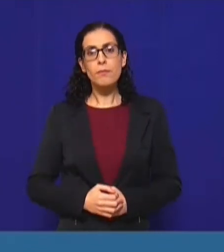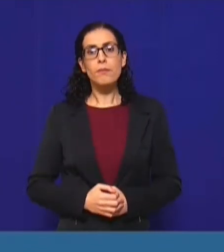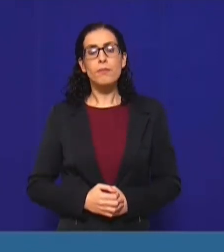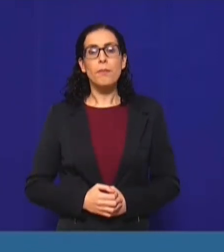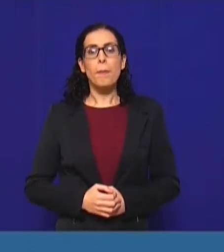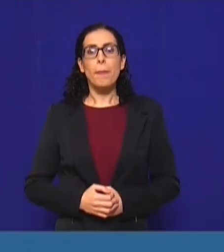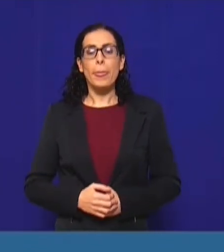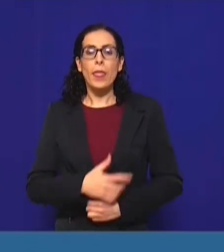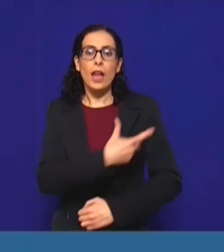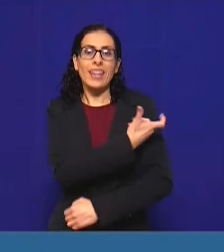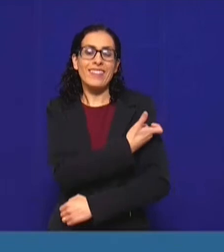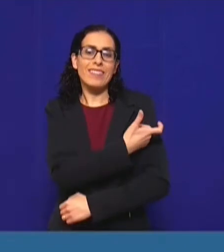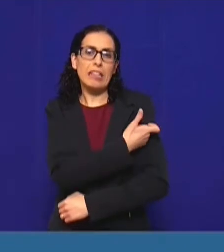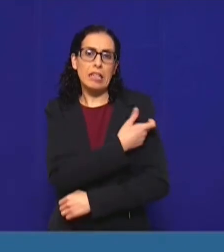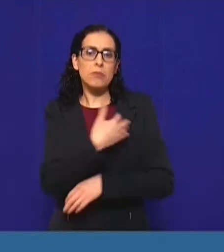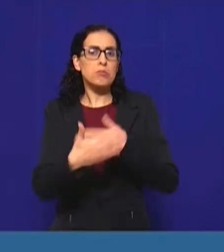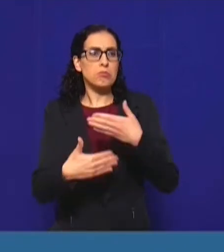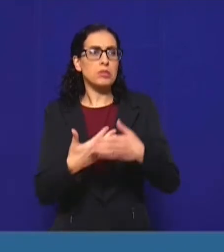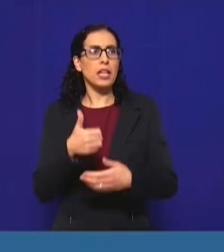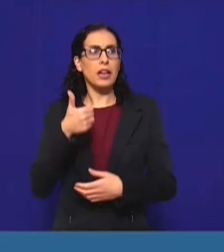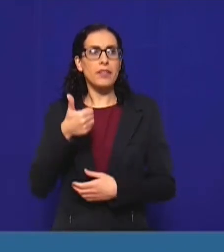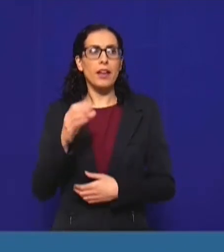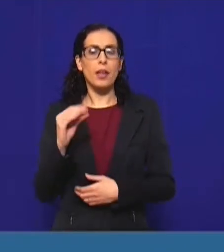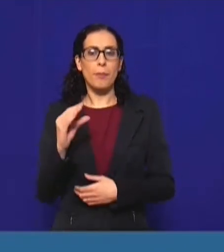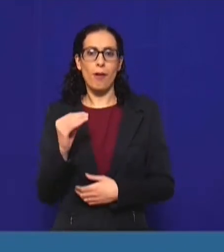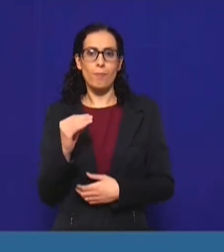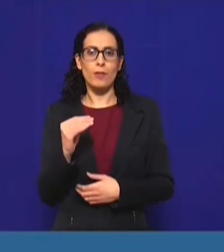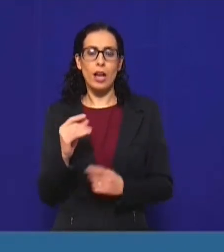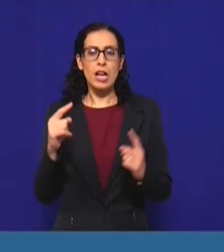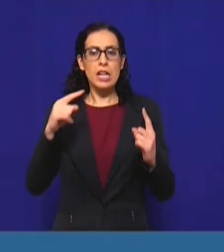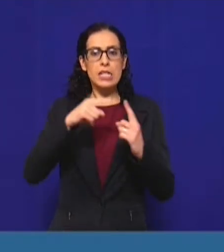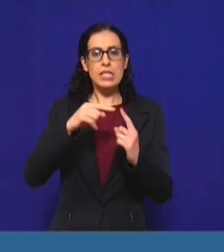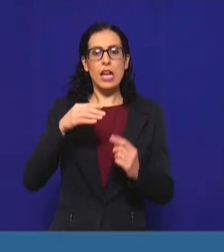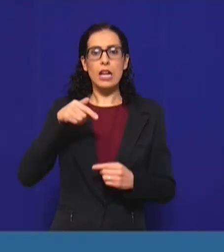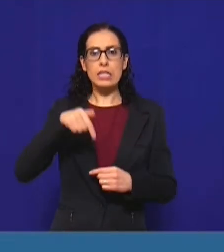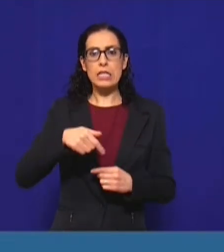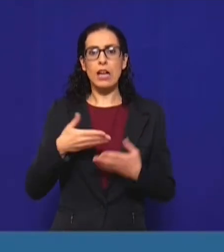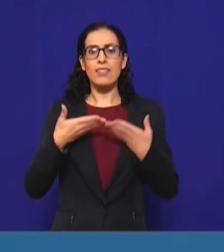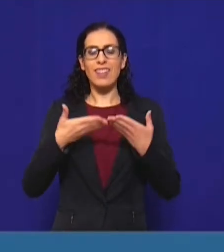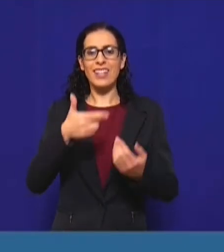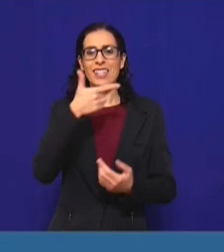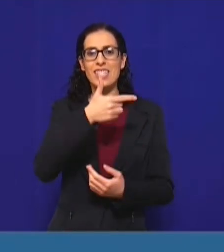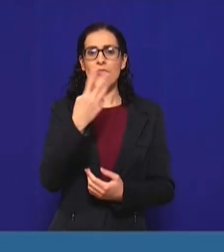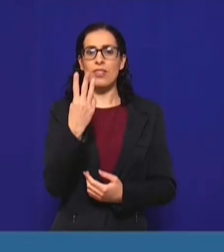It-tilqim bħala dożi għaddejjin tajjeb ħafna infatti sa issa tajna